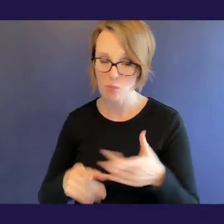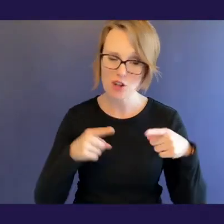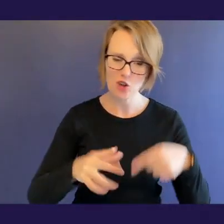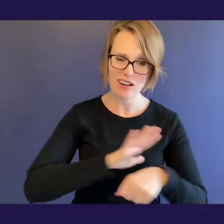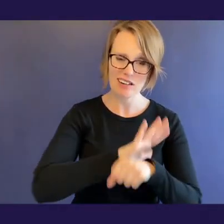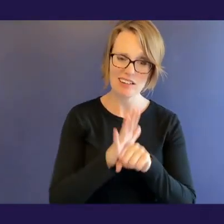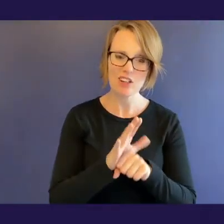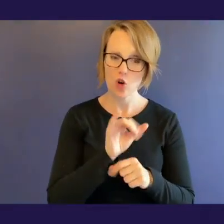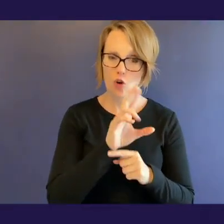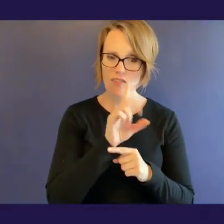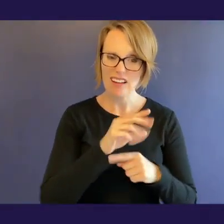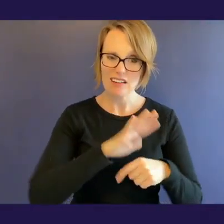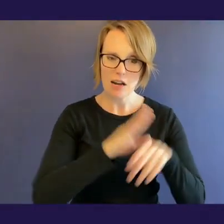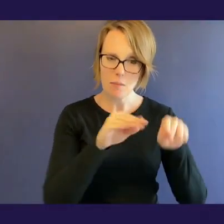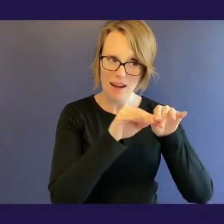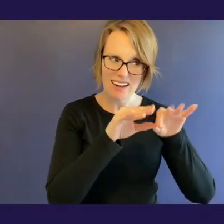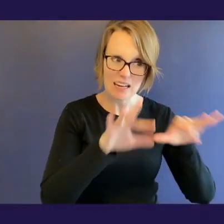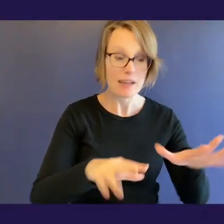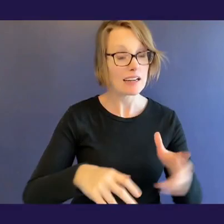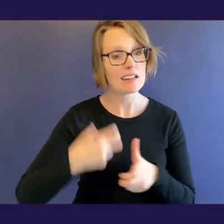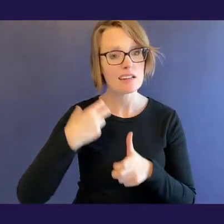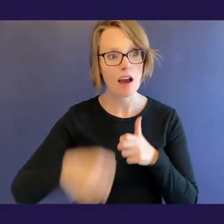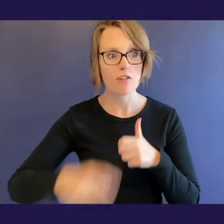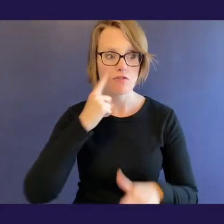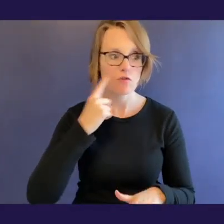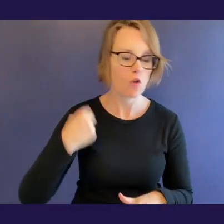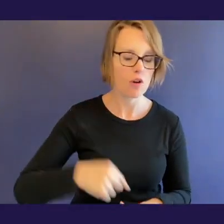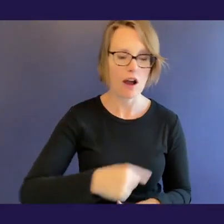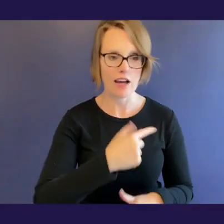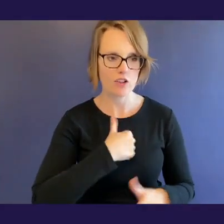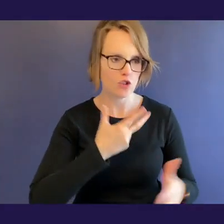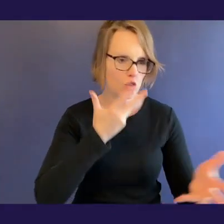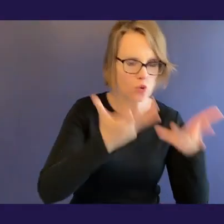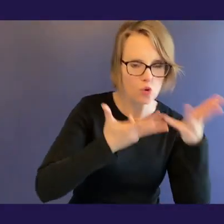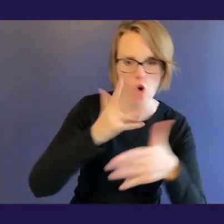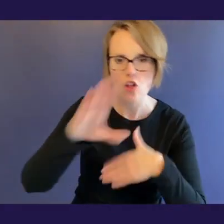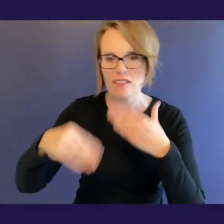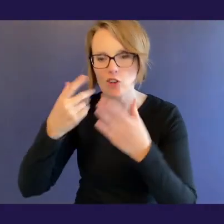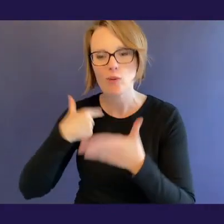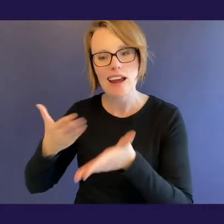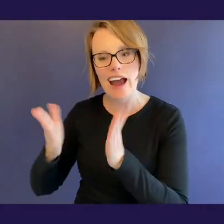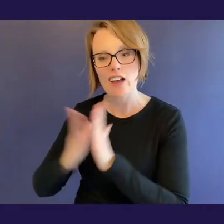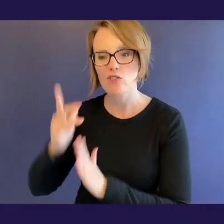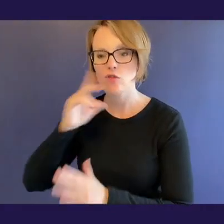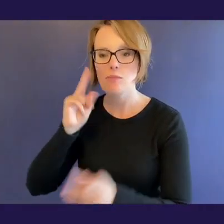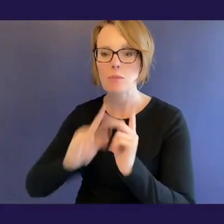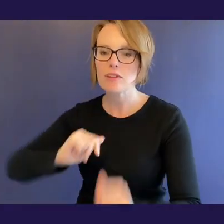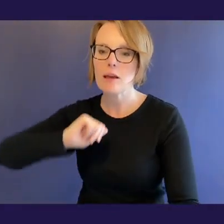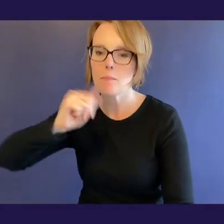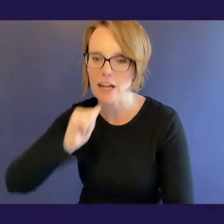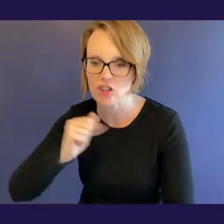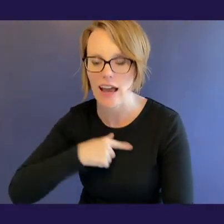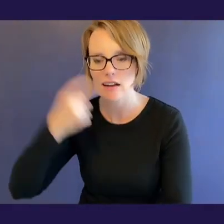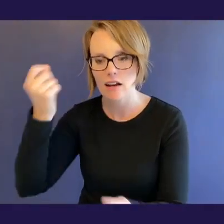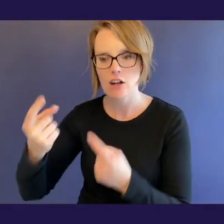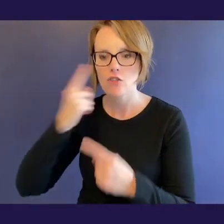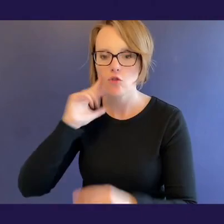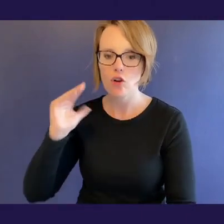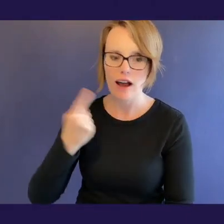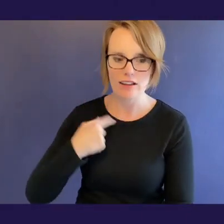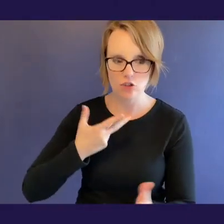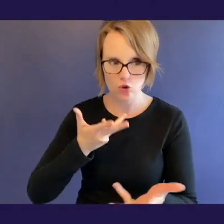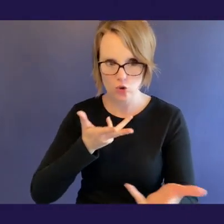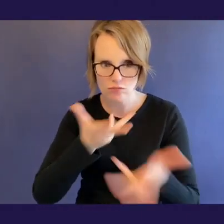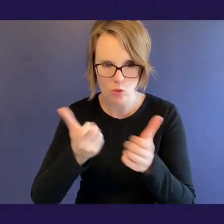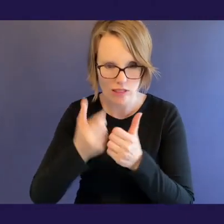that difficult. And we had to ask for people's understanding and negotiating. But I also think it's really crucial in